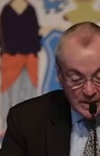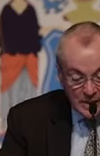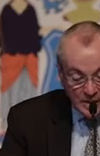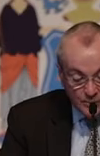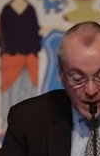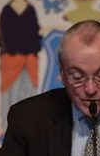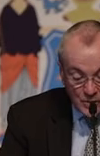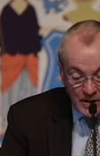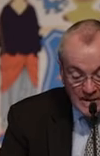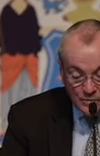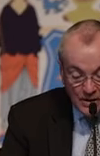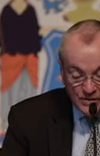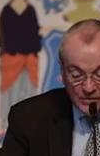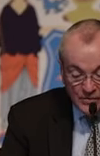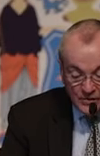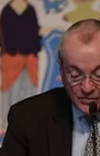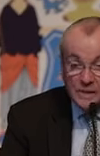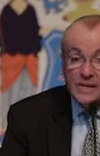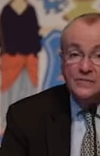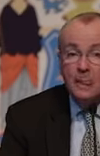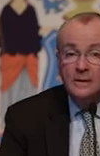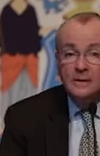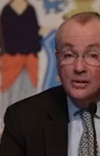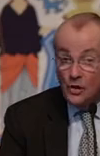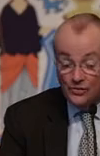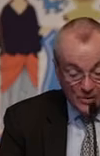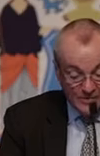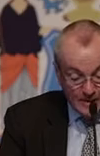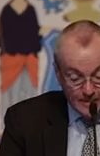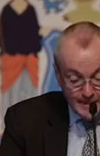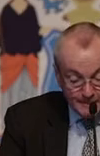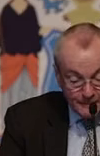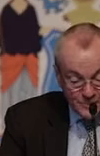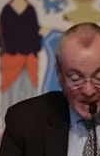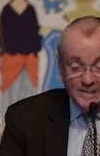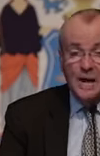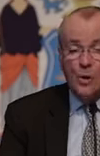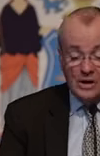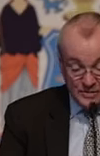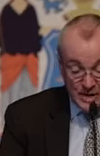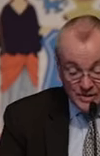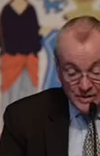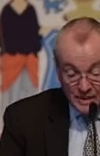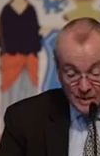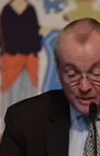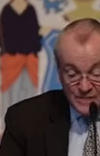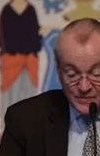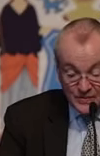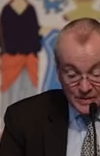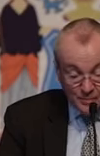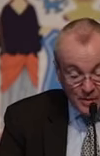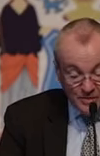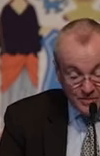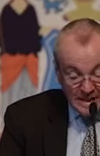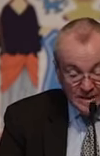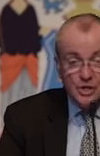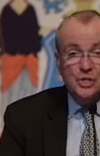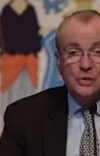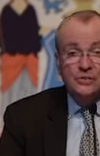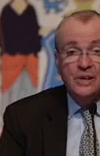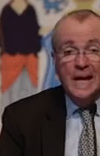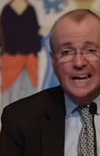March, and it bears reminding residents that this relief is also available. And to get more information, please visit the Department of